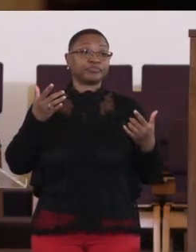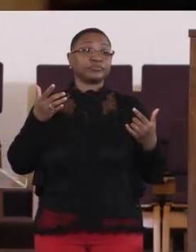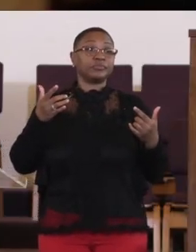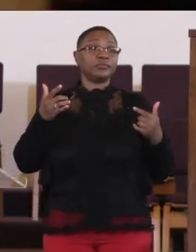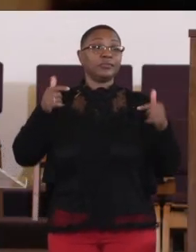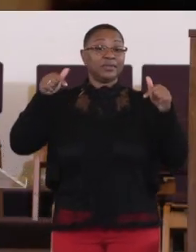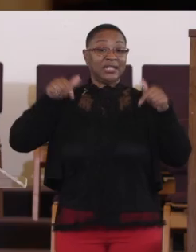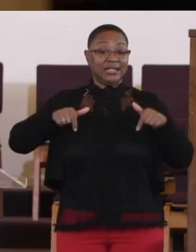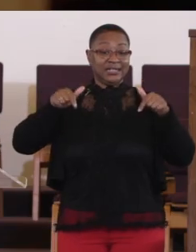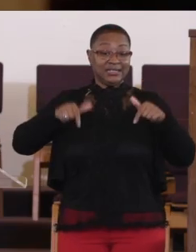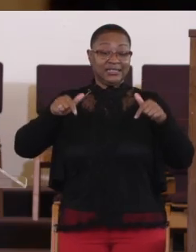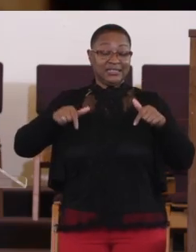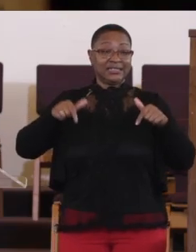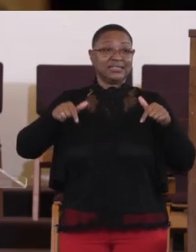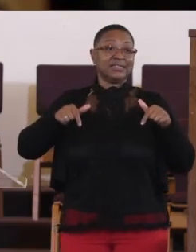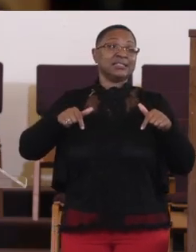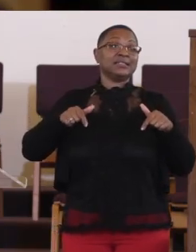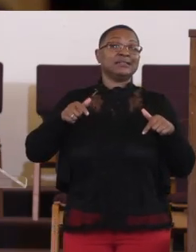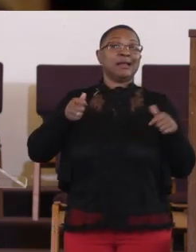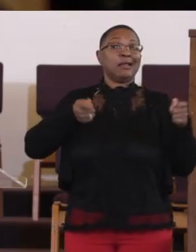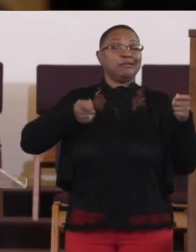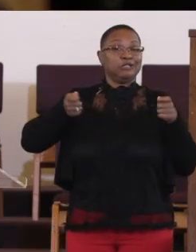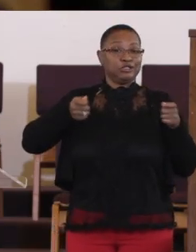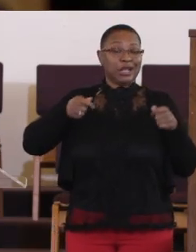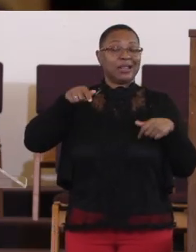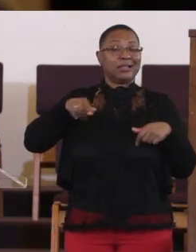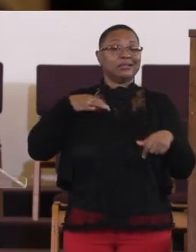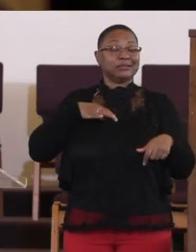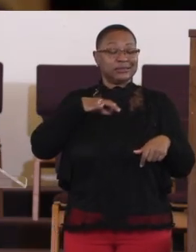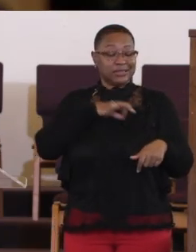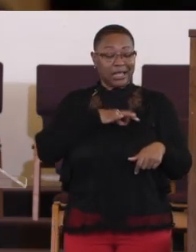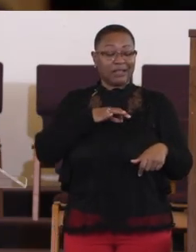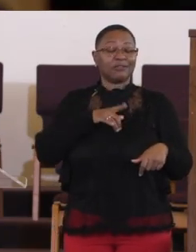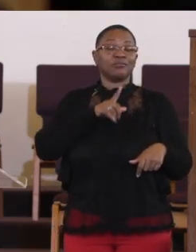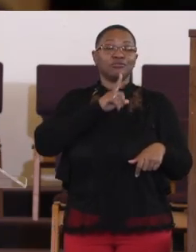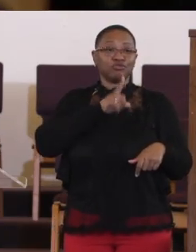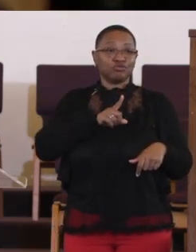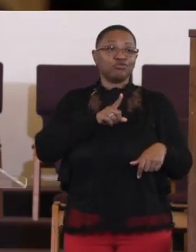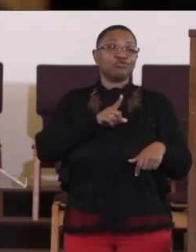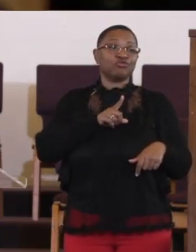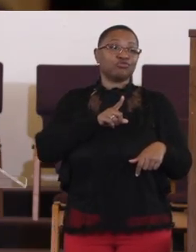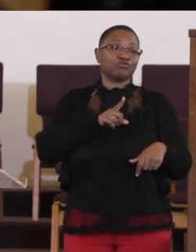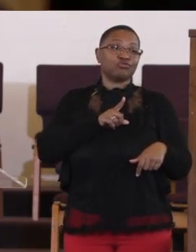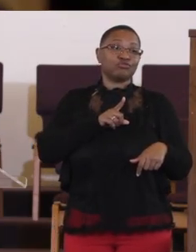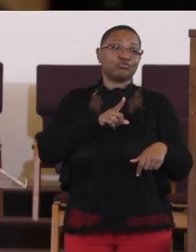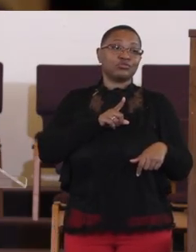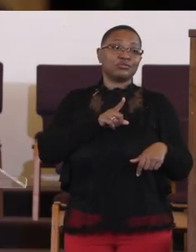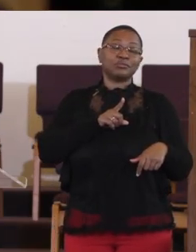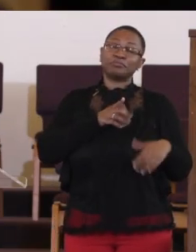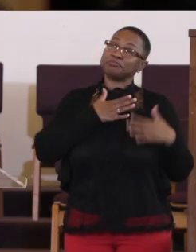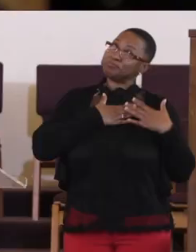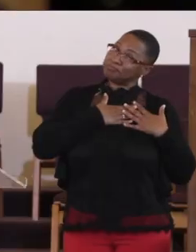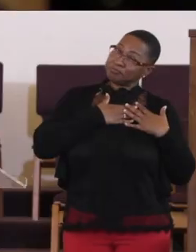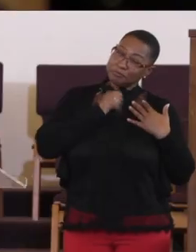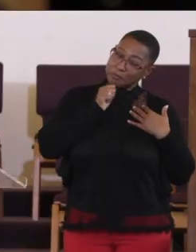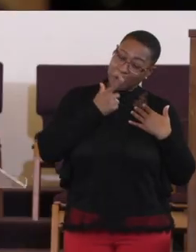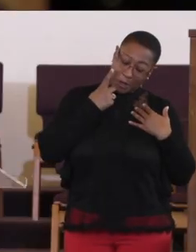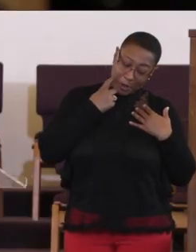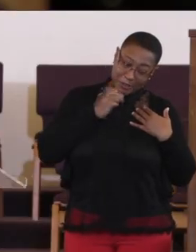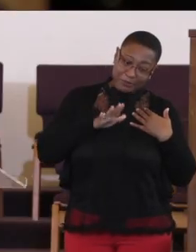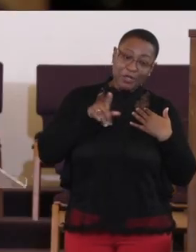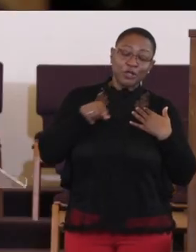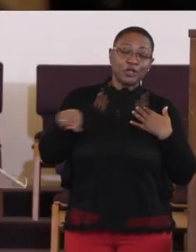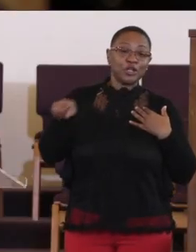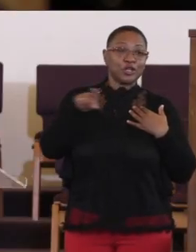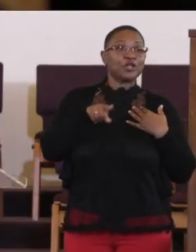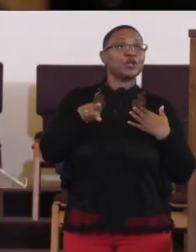cabinet, this staff, has served me. Don't you cry, Jennifer. You